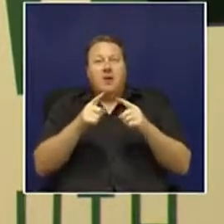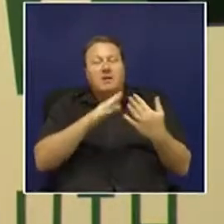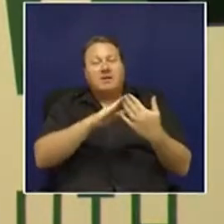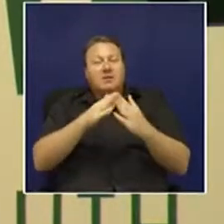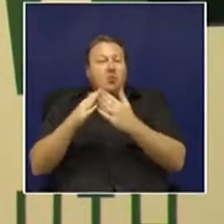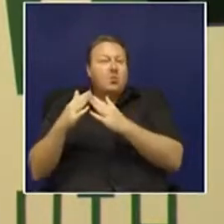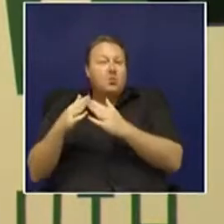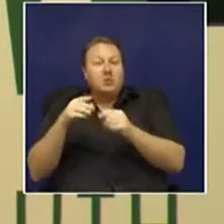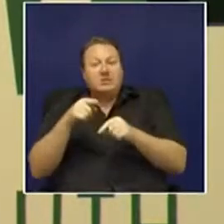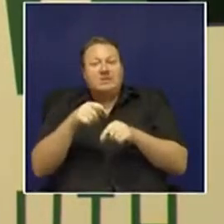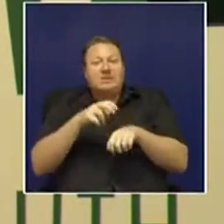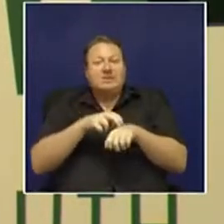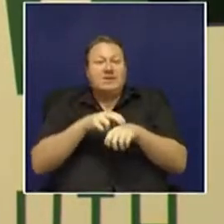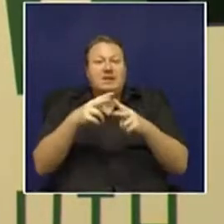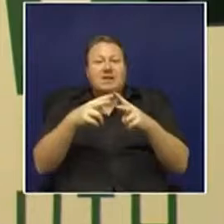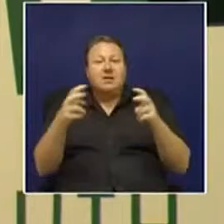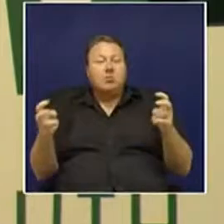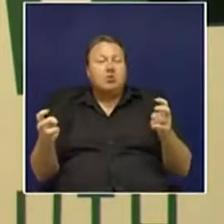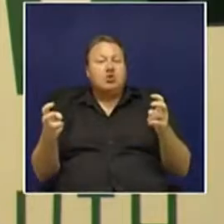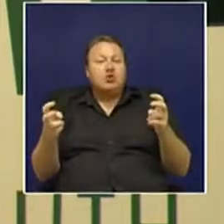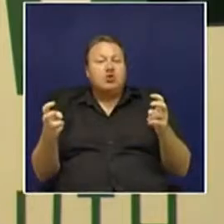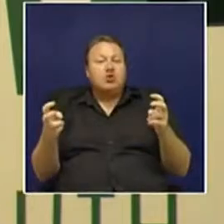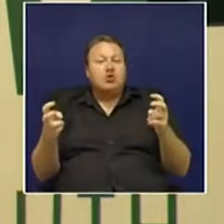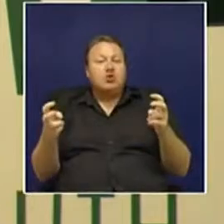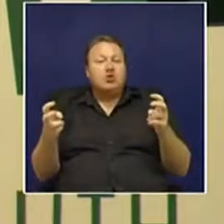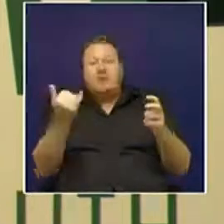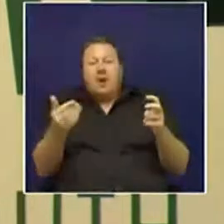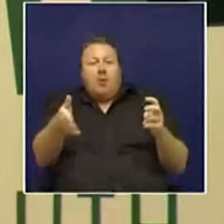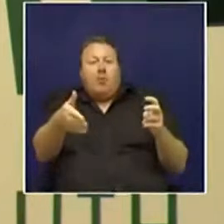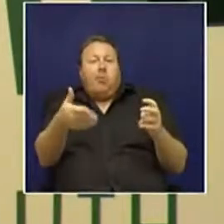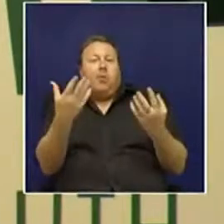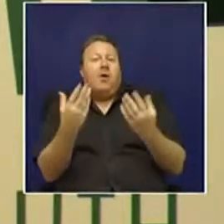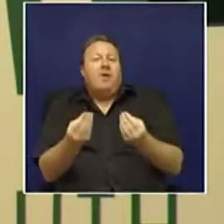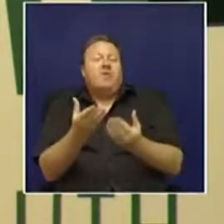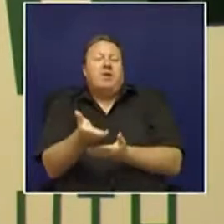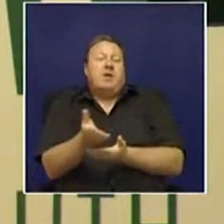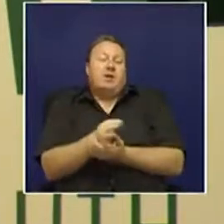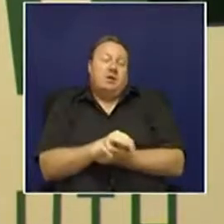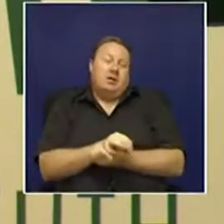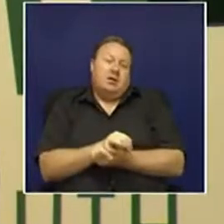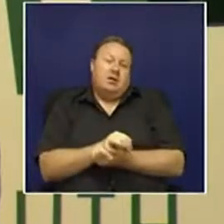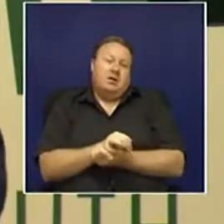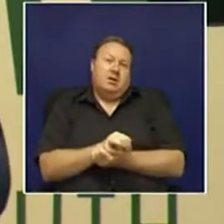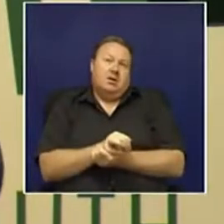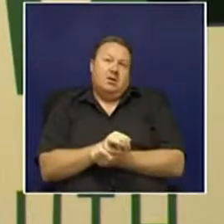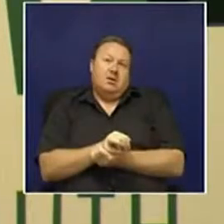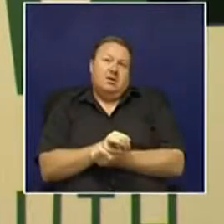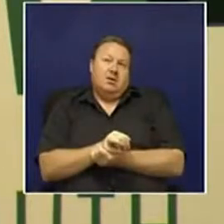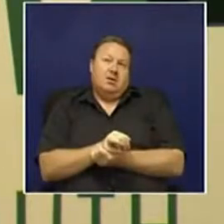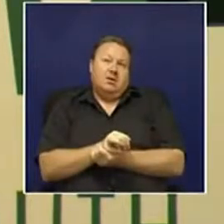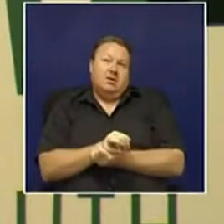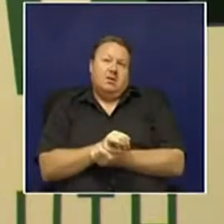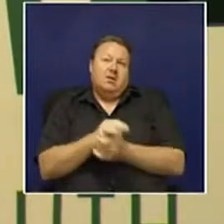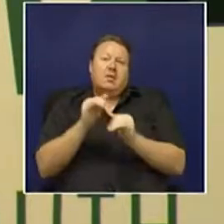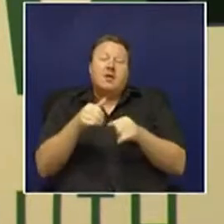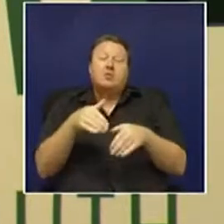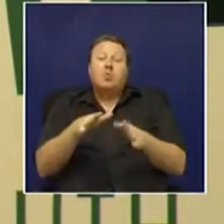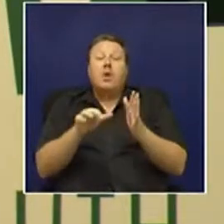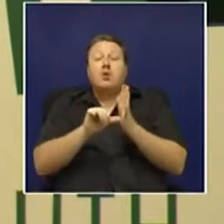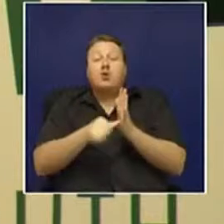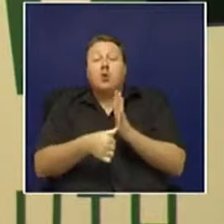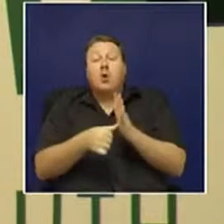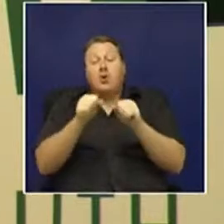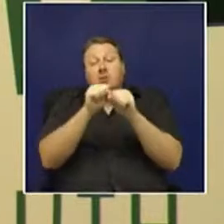and still have that problem. So in this regard, the grant system will be reformed to make